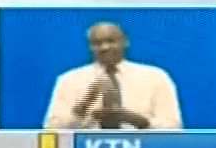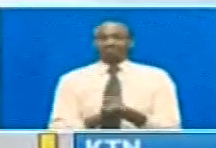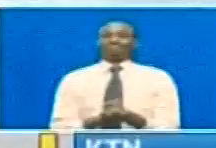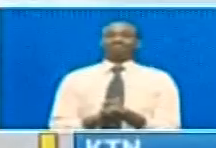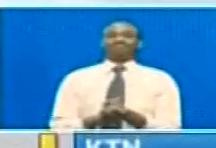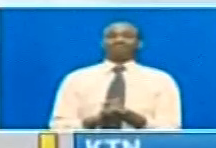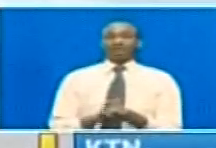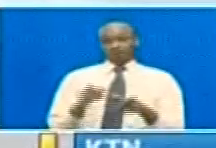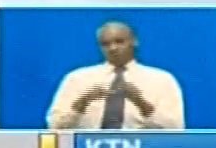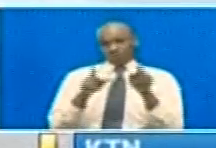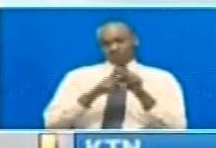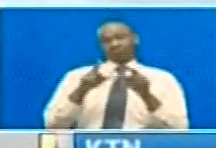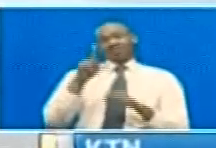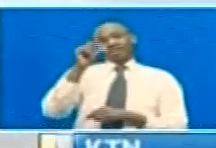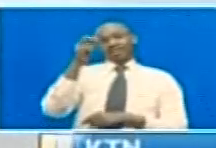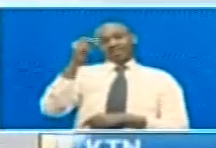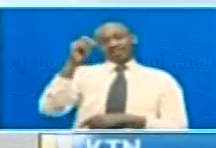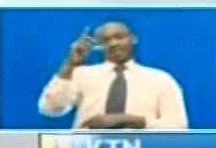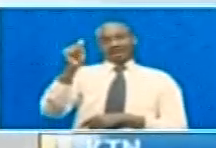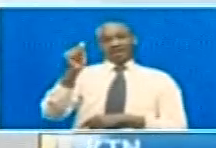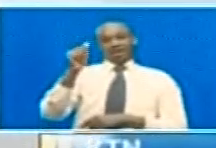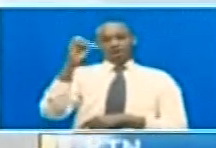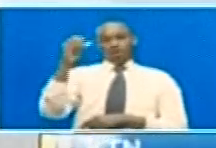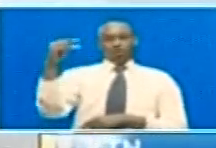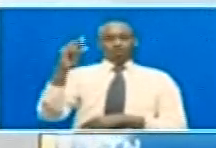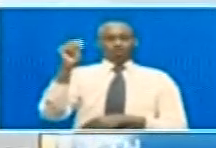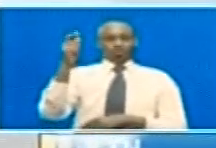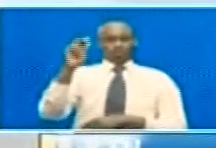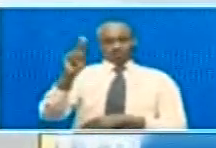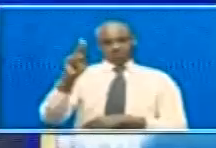and at Linda Gutu. Shall be sampling some of your views.